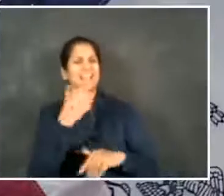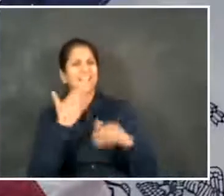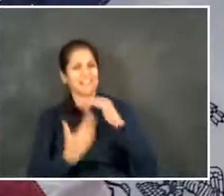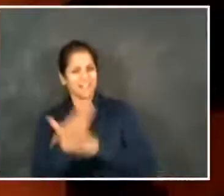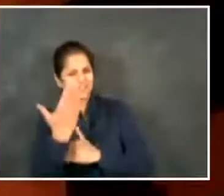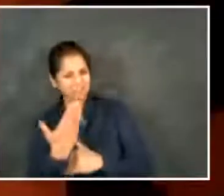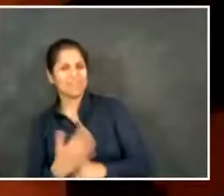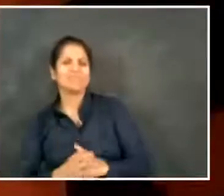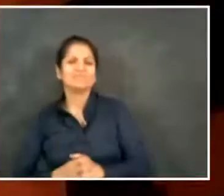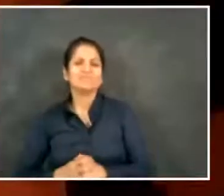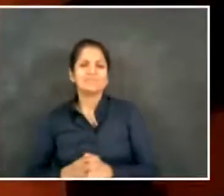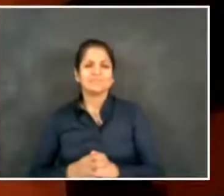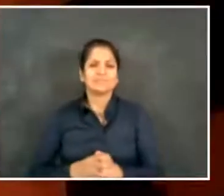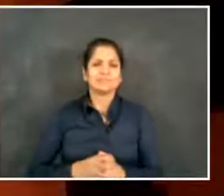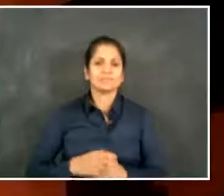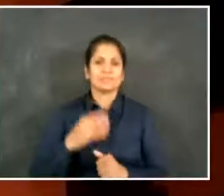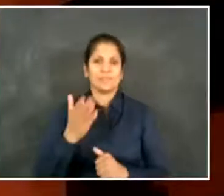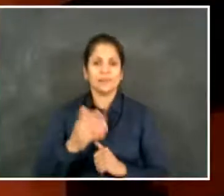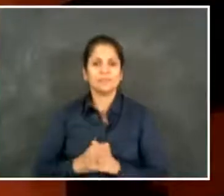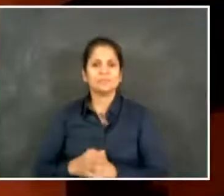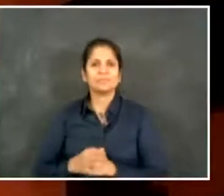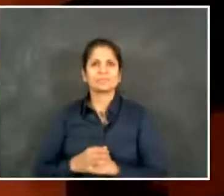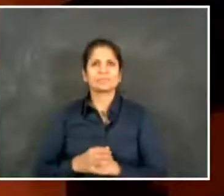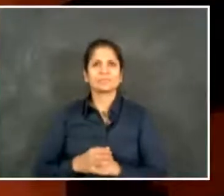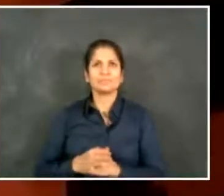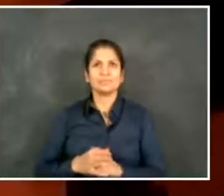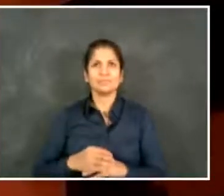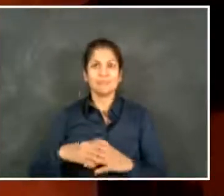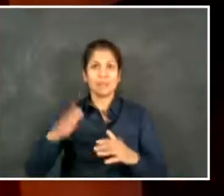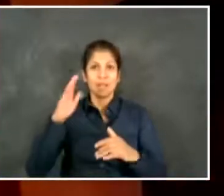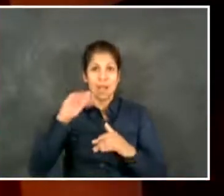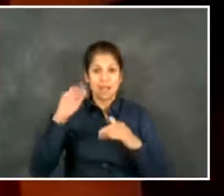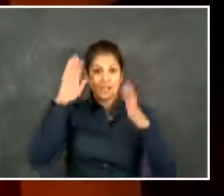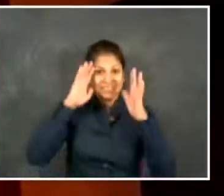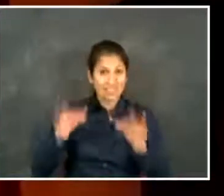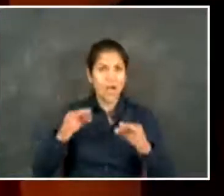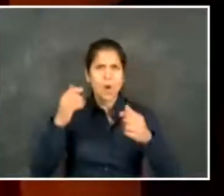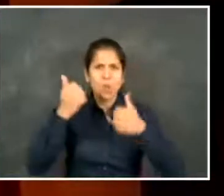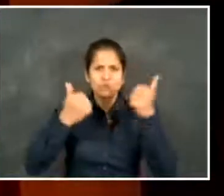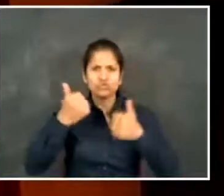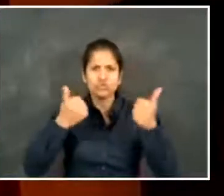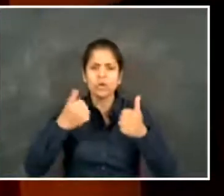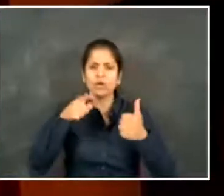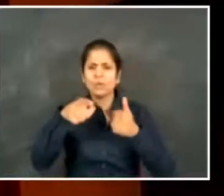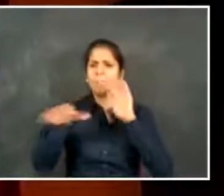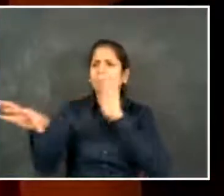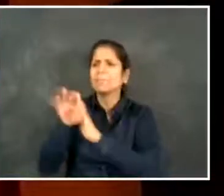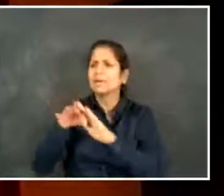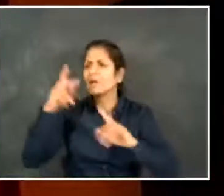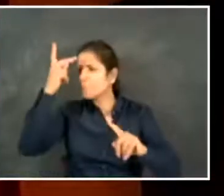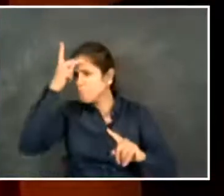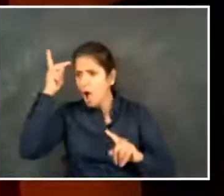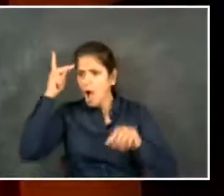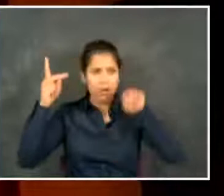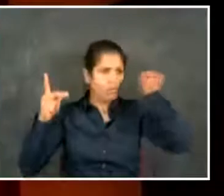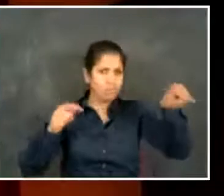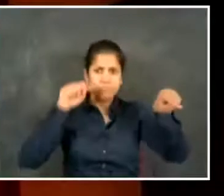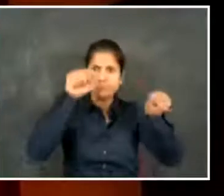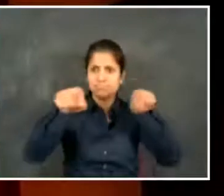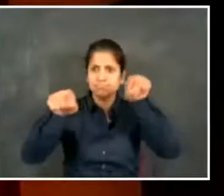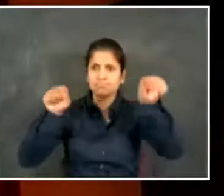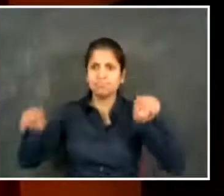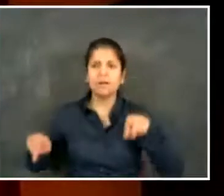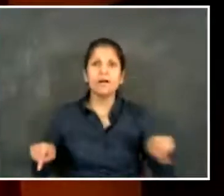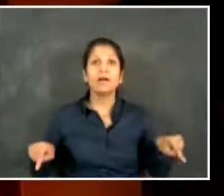Just so you know, in general, how we picked all these roadways, we worked with NYPD and Parks, and in